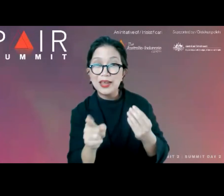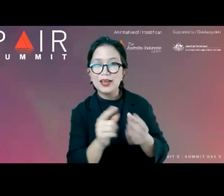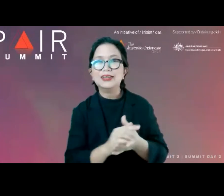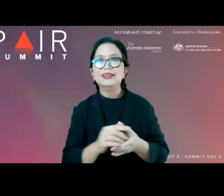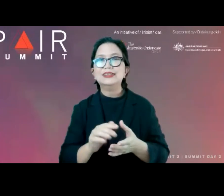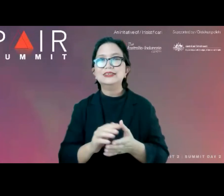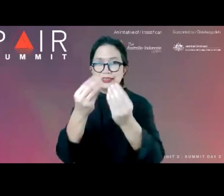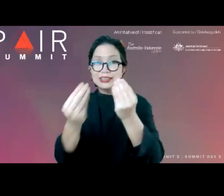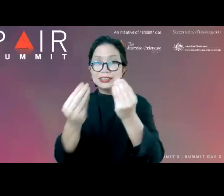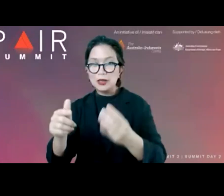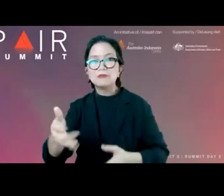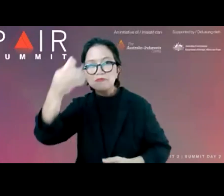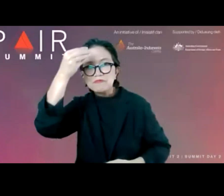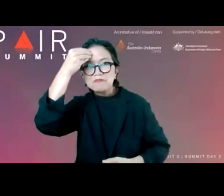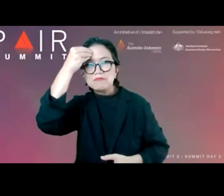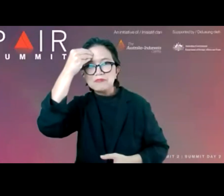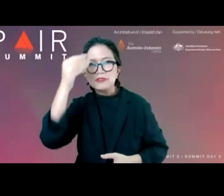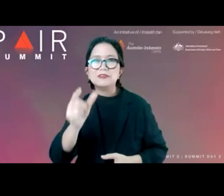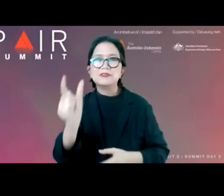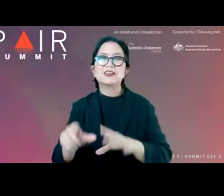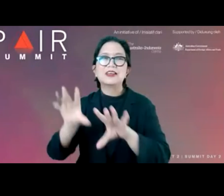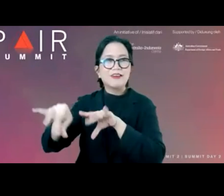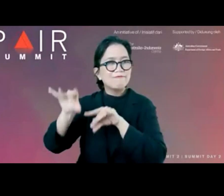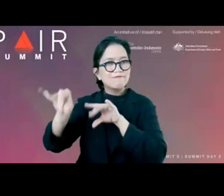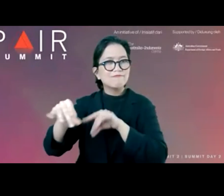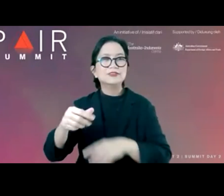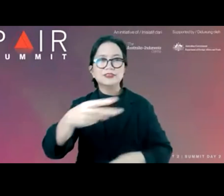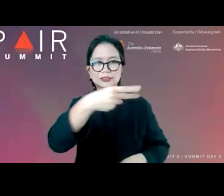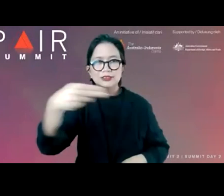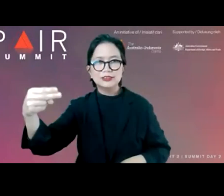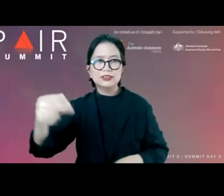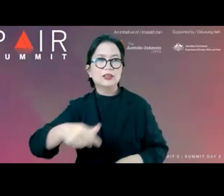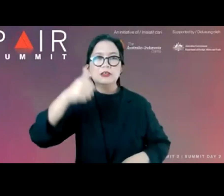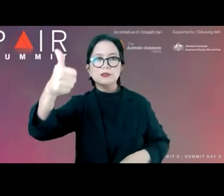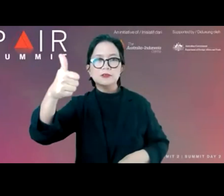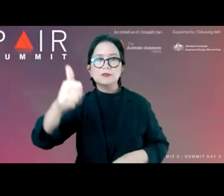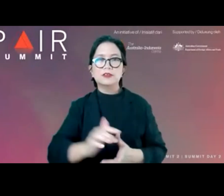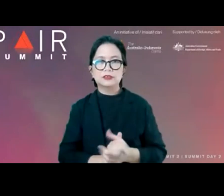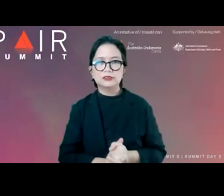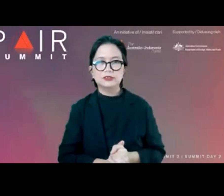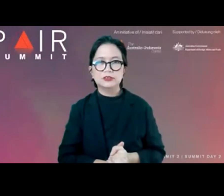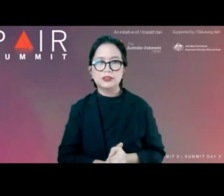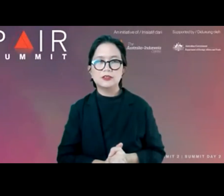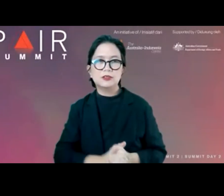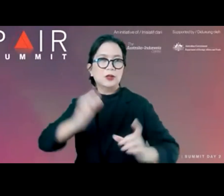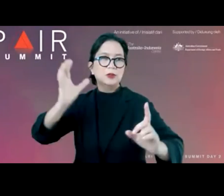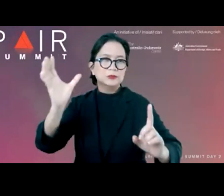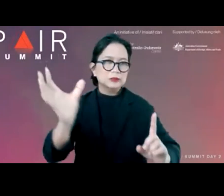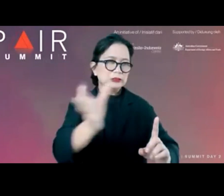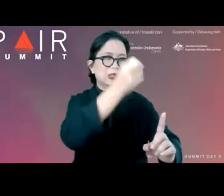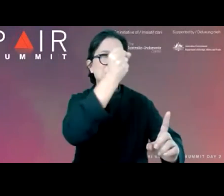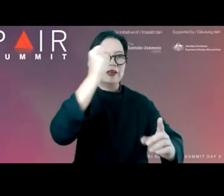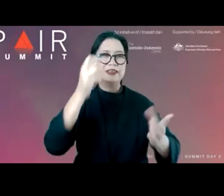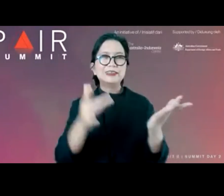capacity in Indonesia to take a leap forward in terms of the technologies that are being used, bearing in mind my earlier comment about